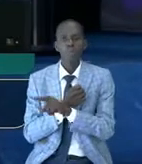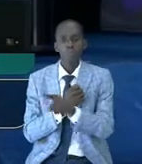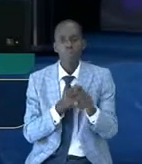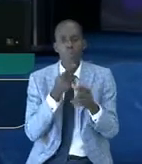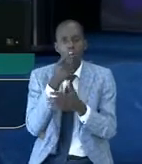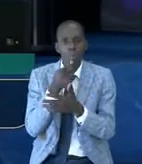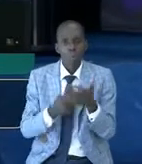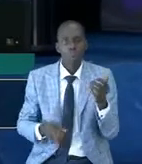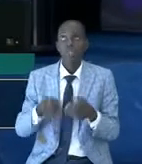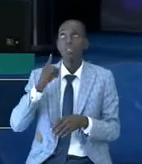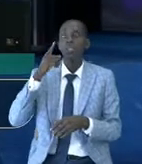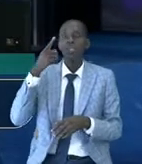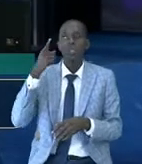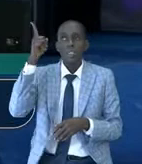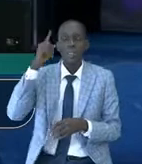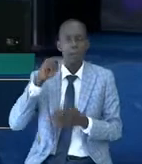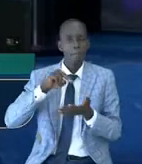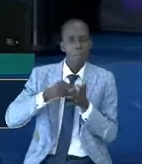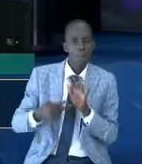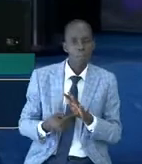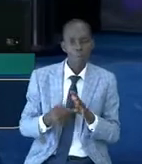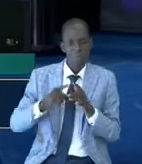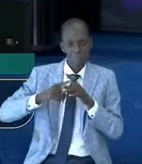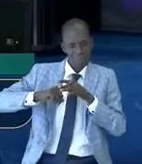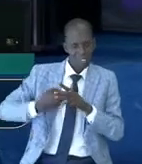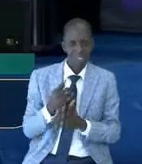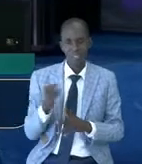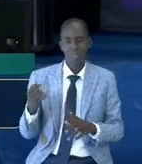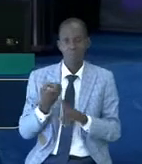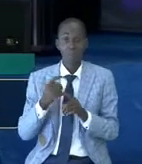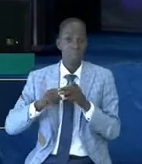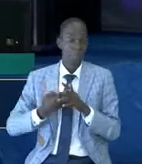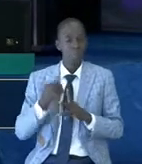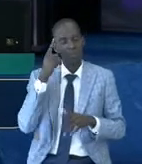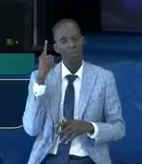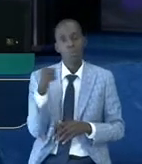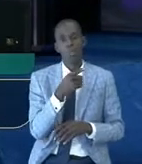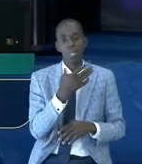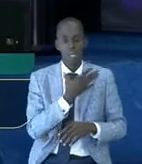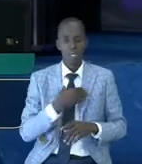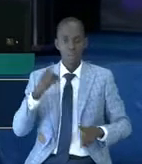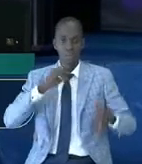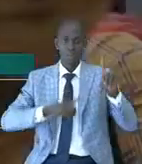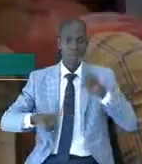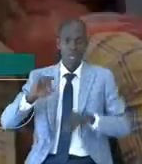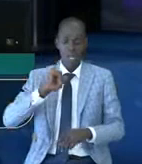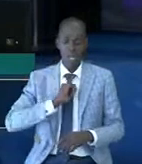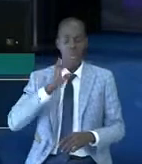he purposed originally that you will be. And I will be. I will